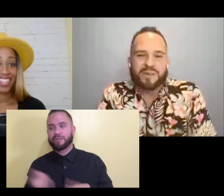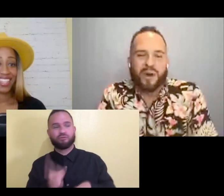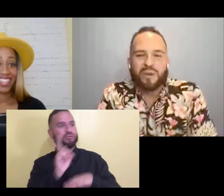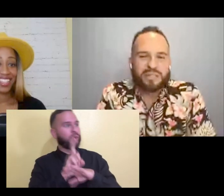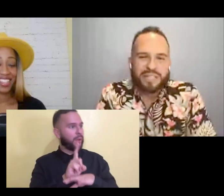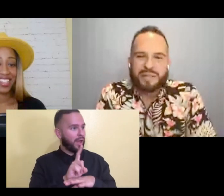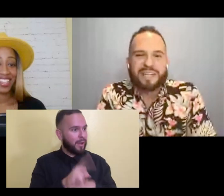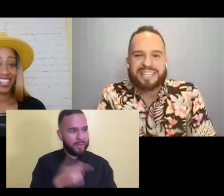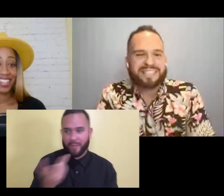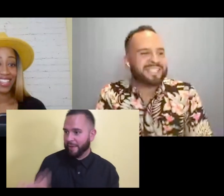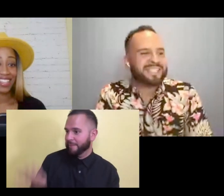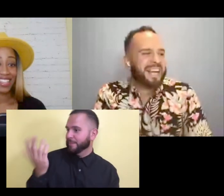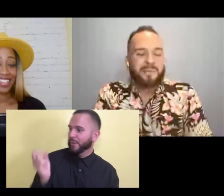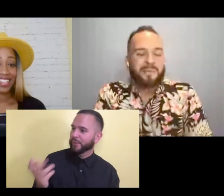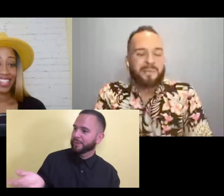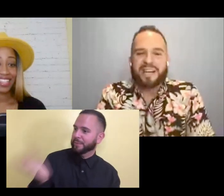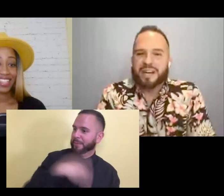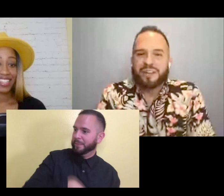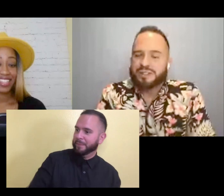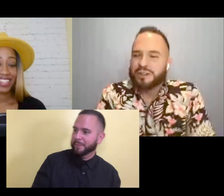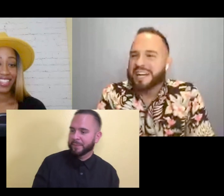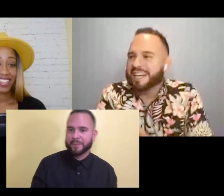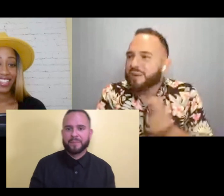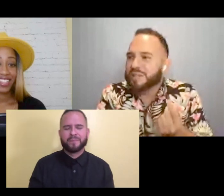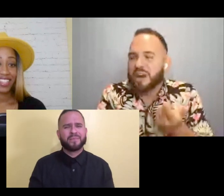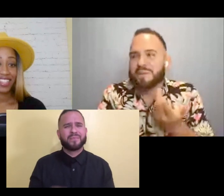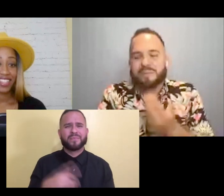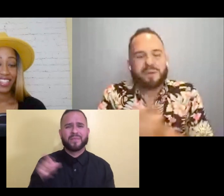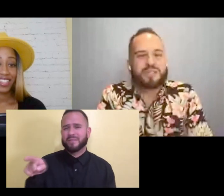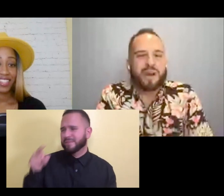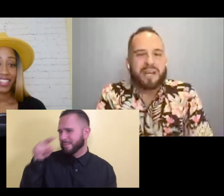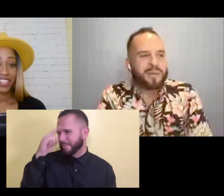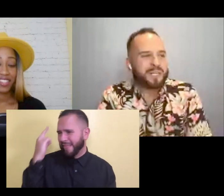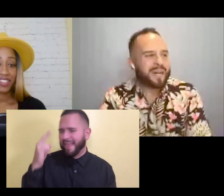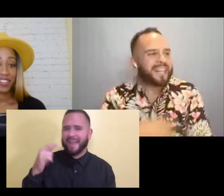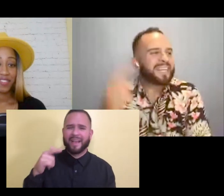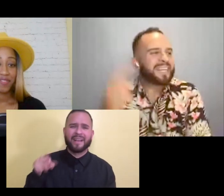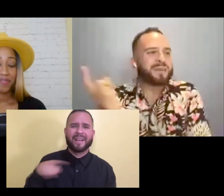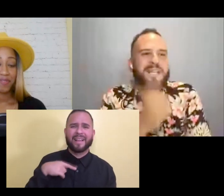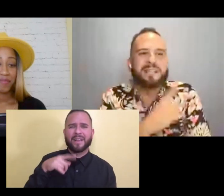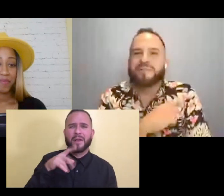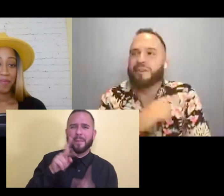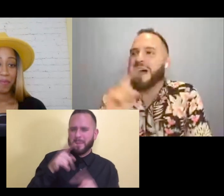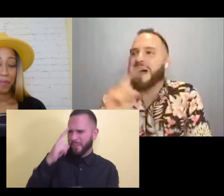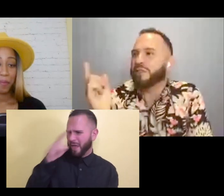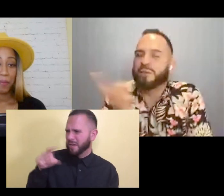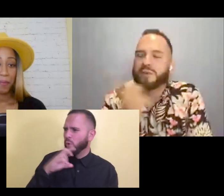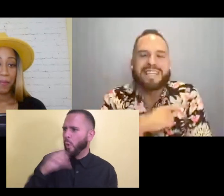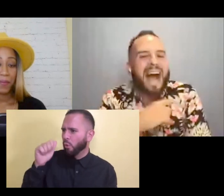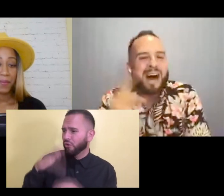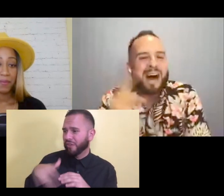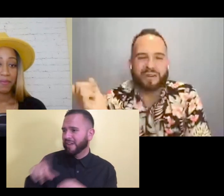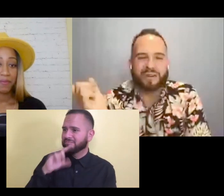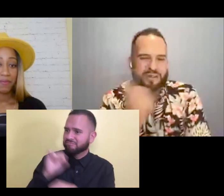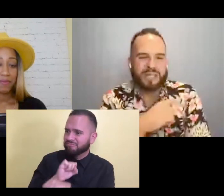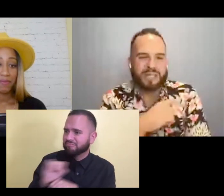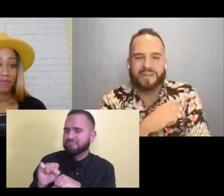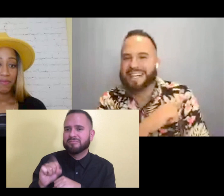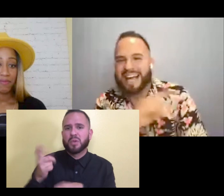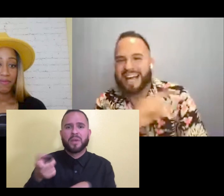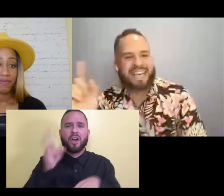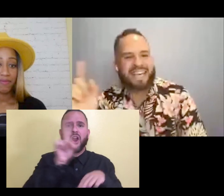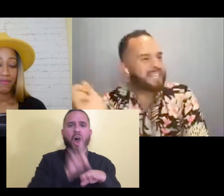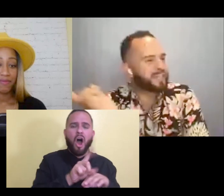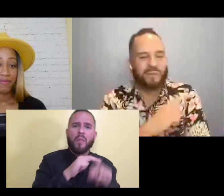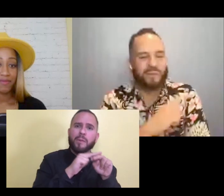They thought he was older than he was. He gets on the train, and I wish I remember what train it was, but I think it was something for like 3 hours or